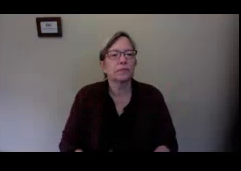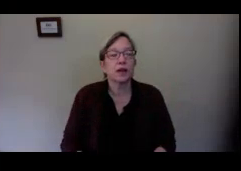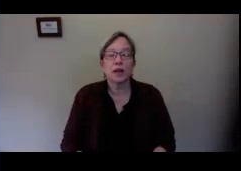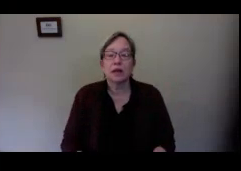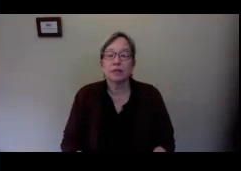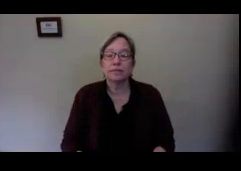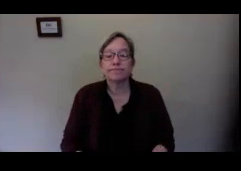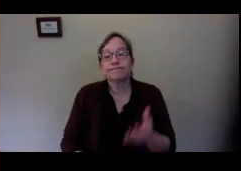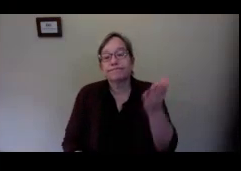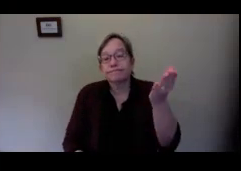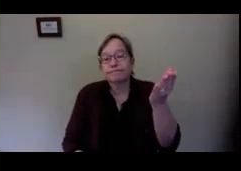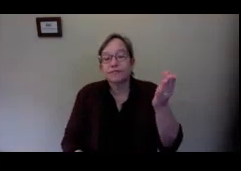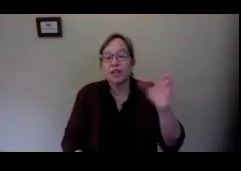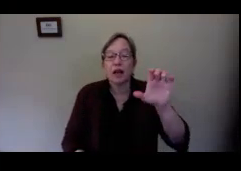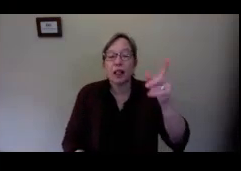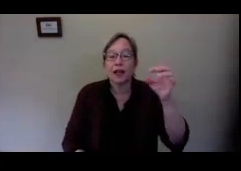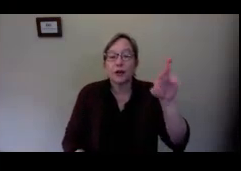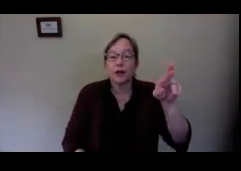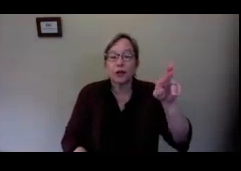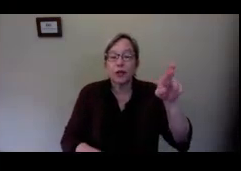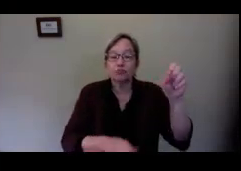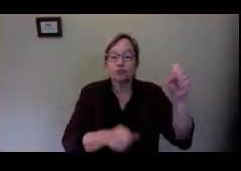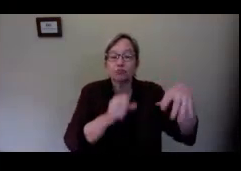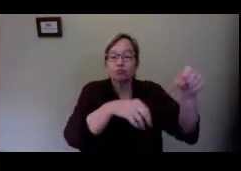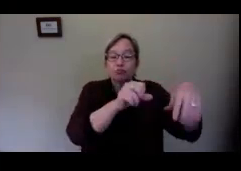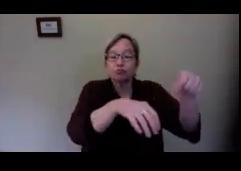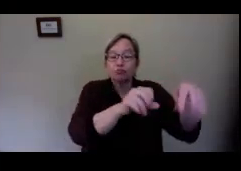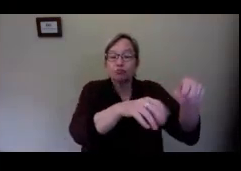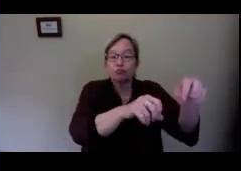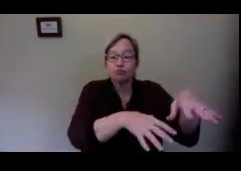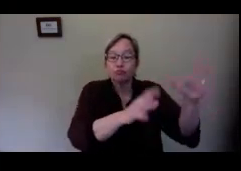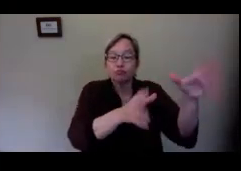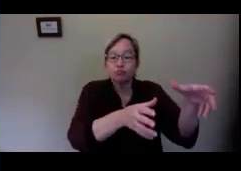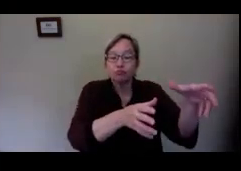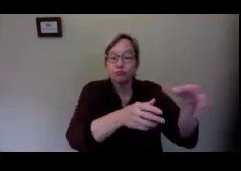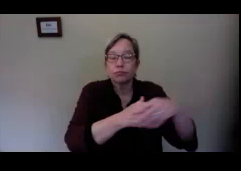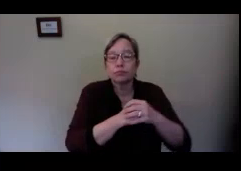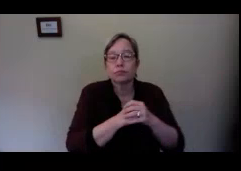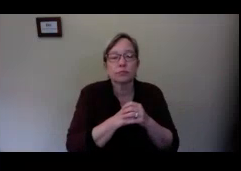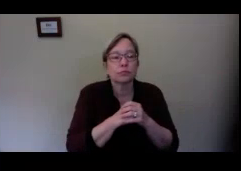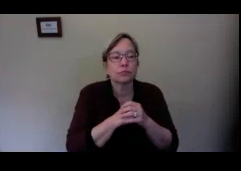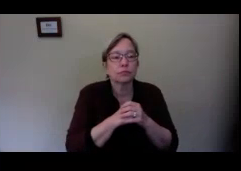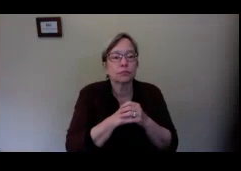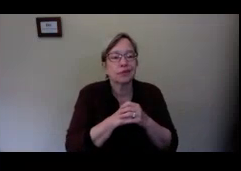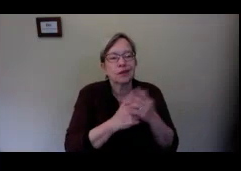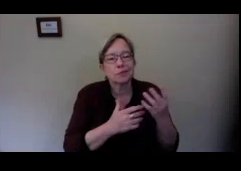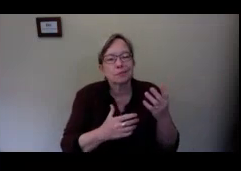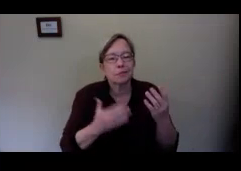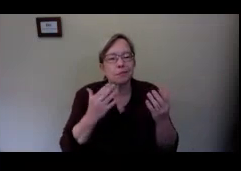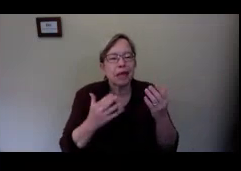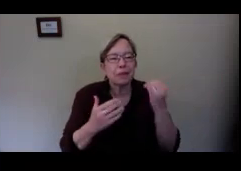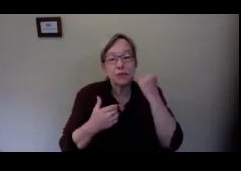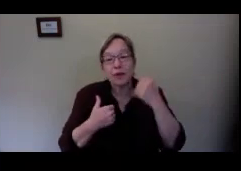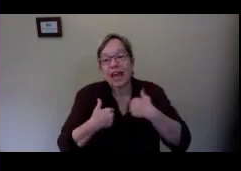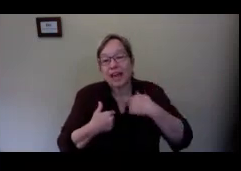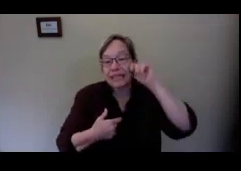So here we see clutter. On the left-hand side, looks like a lot of, maybe if we have